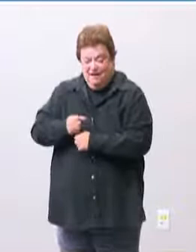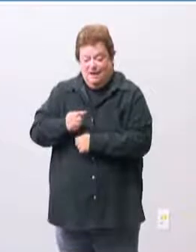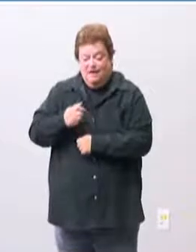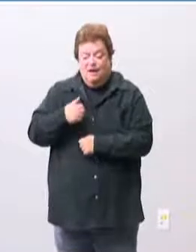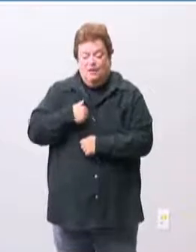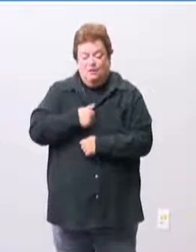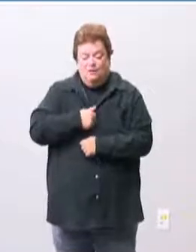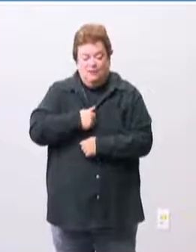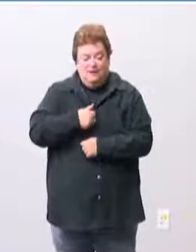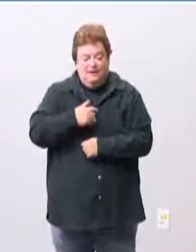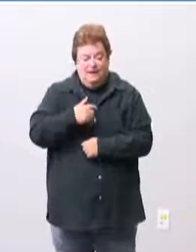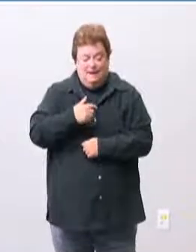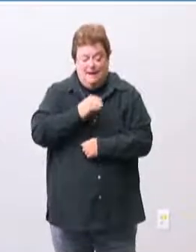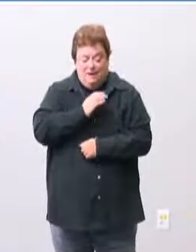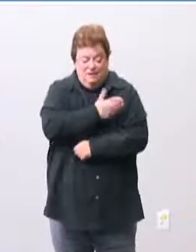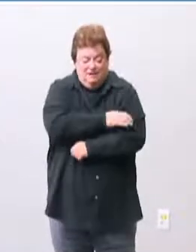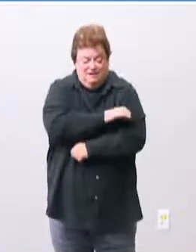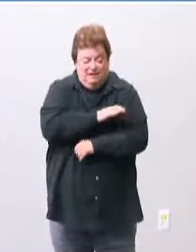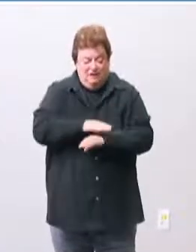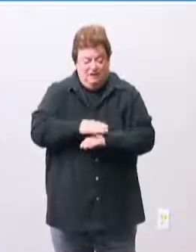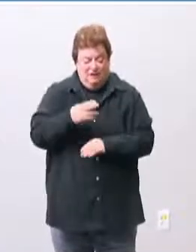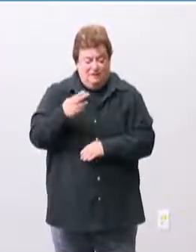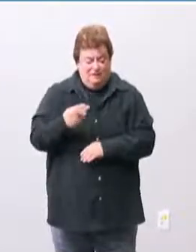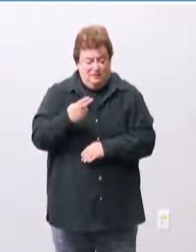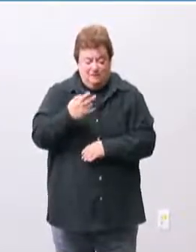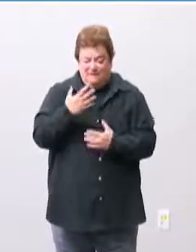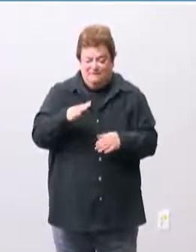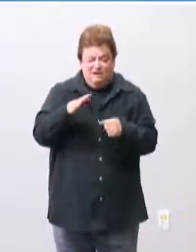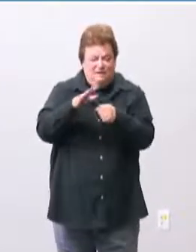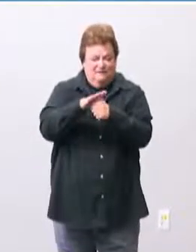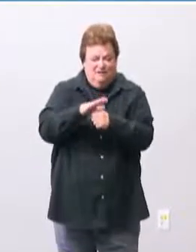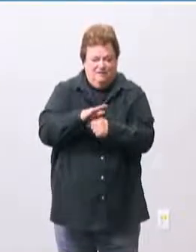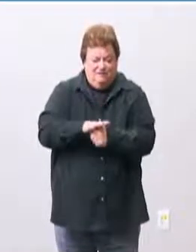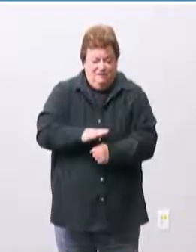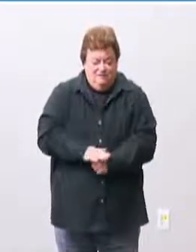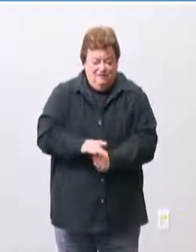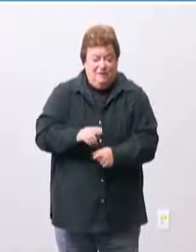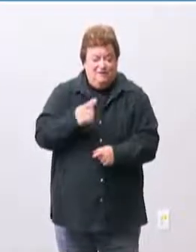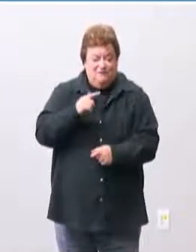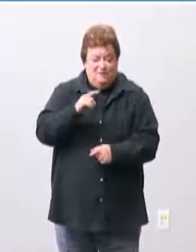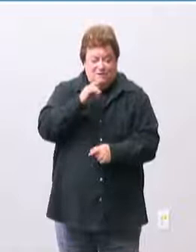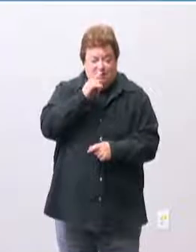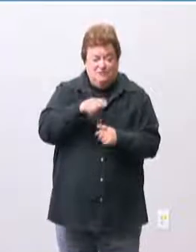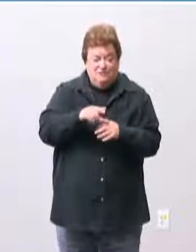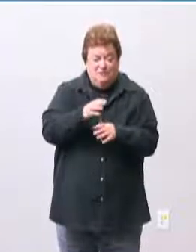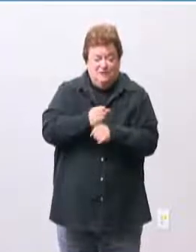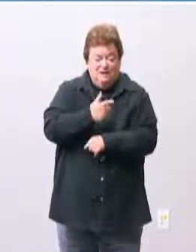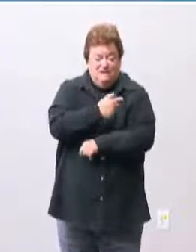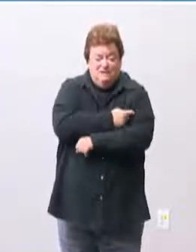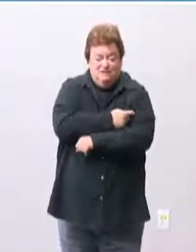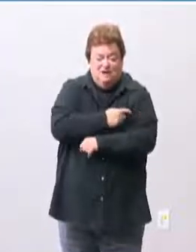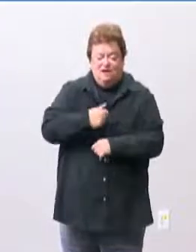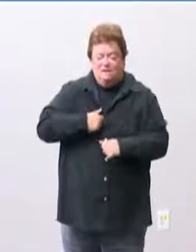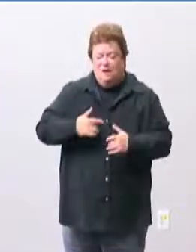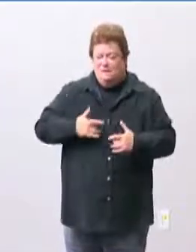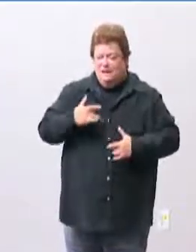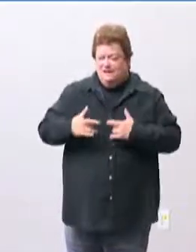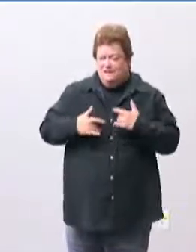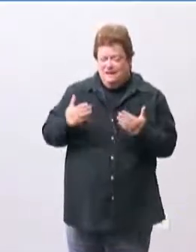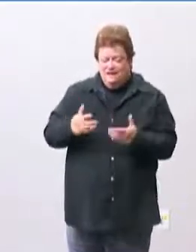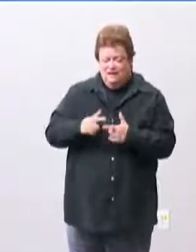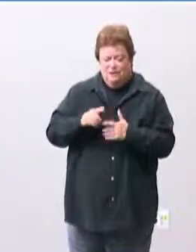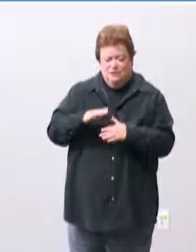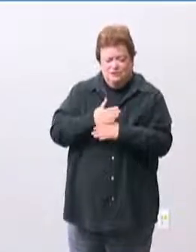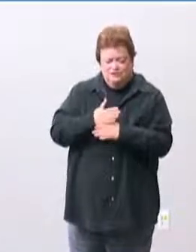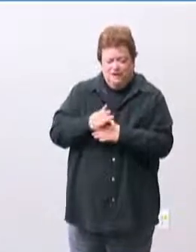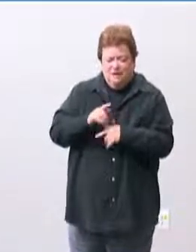clinic on Thursday within hours for kids who are going to get the COVID shot. So really appreciate the opportunity to be here today and share a little bit about